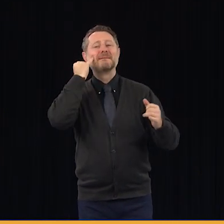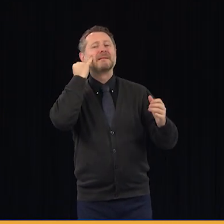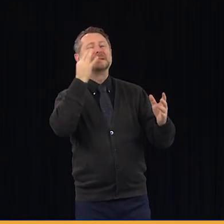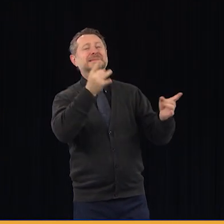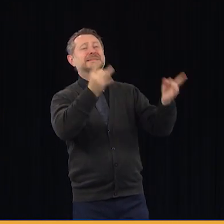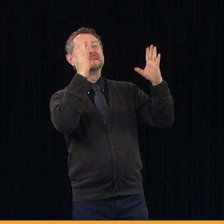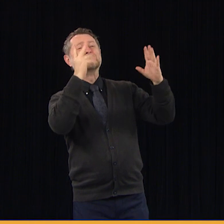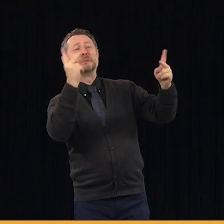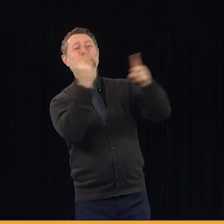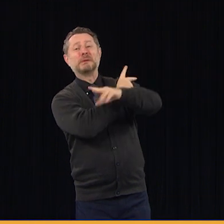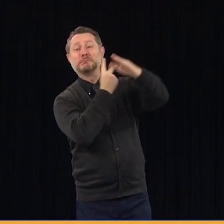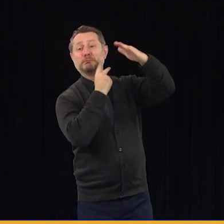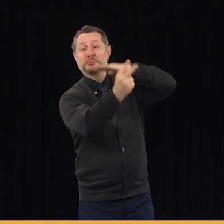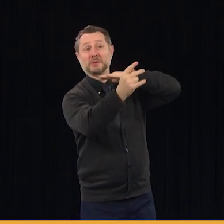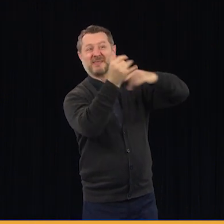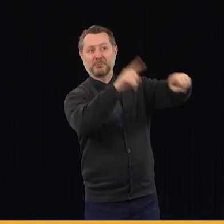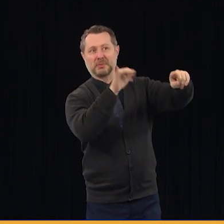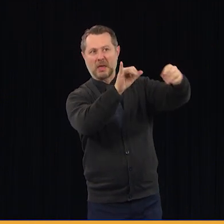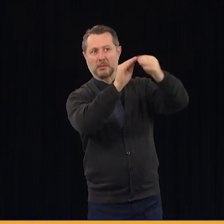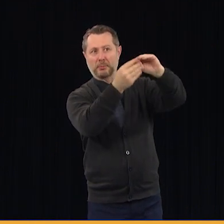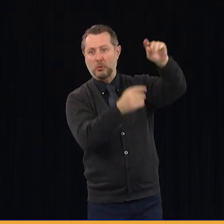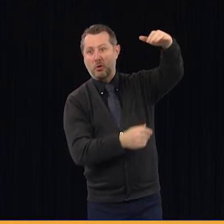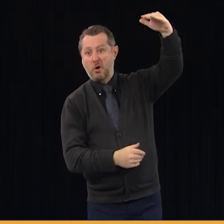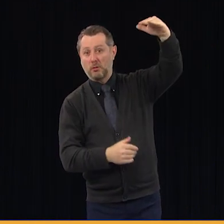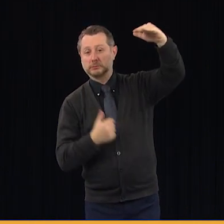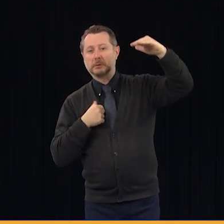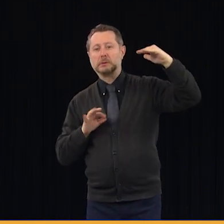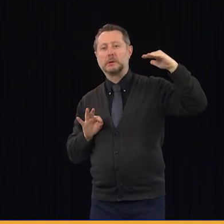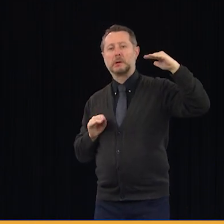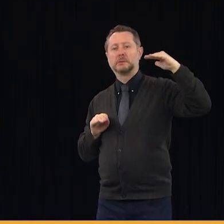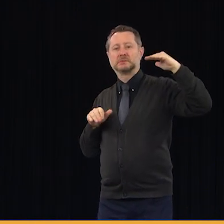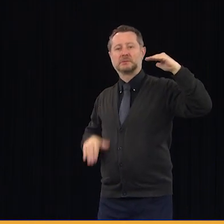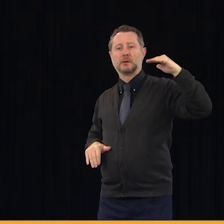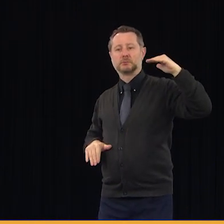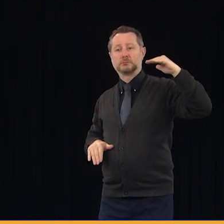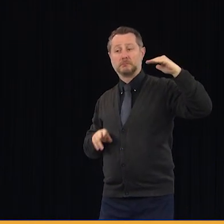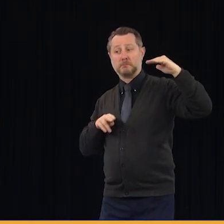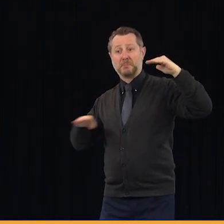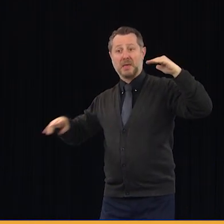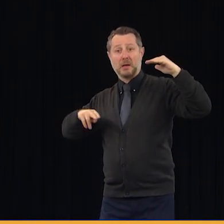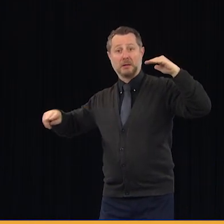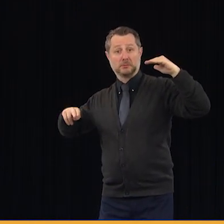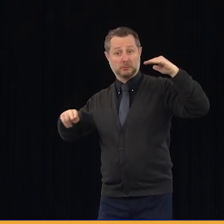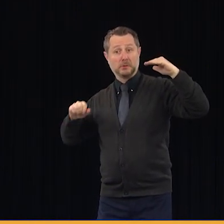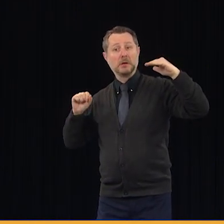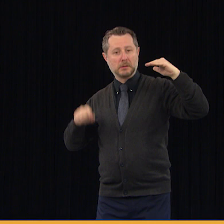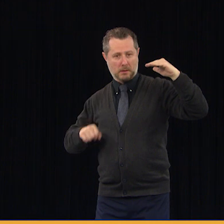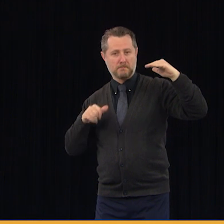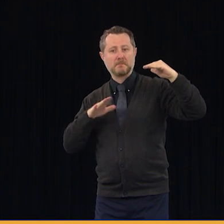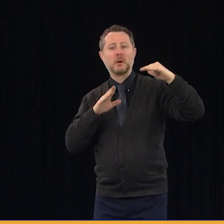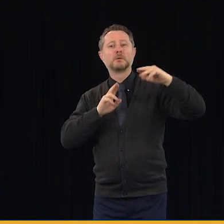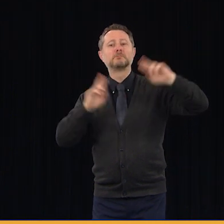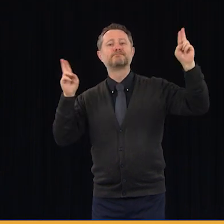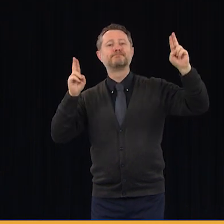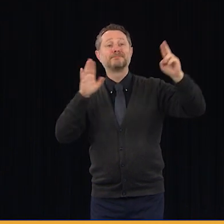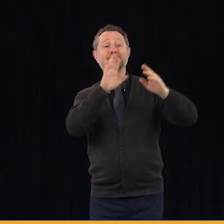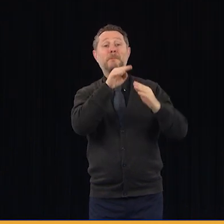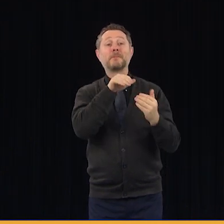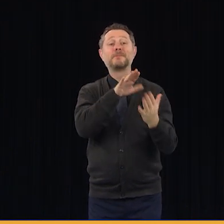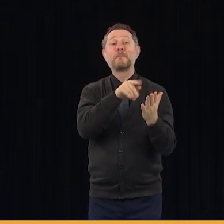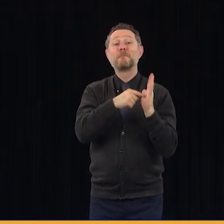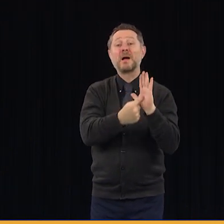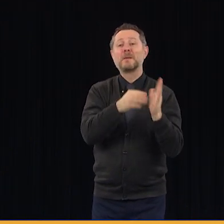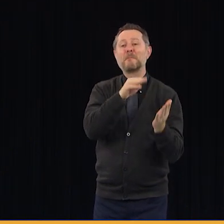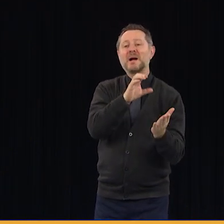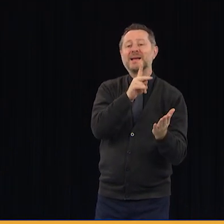90,000 beds, we can handle the McKinsey moderate scenario. We don't make the McKinsey severe scenario at